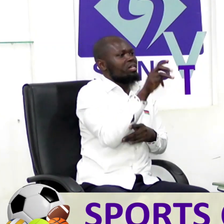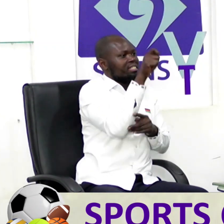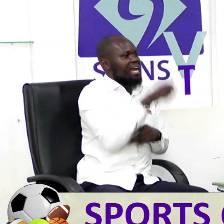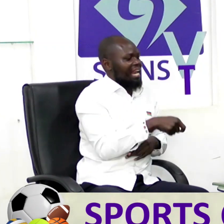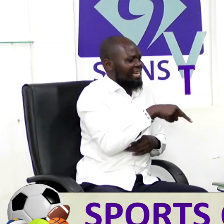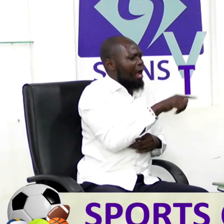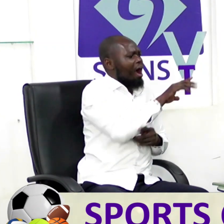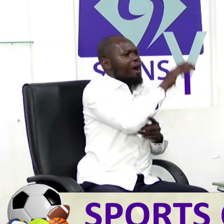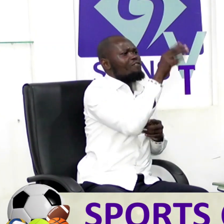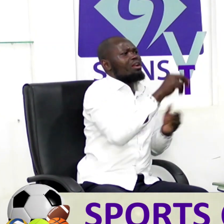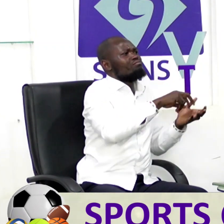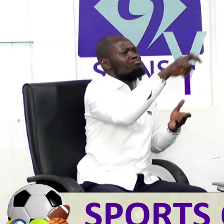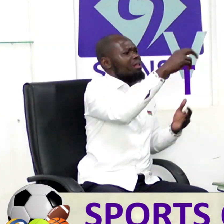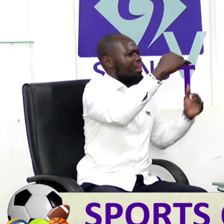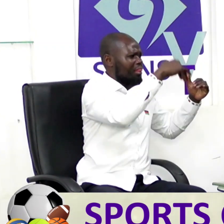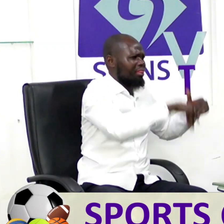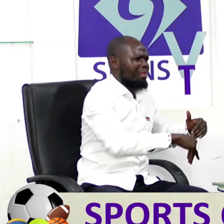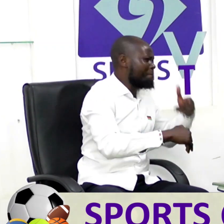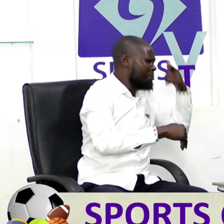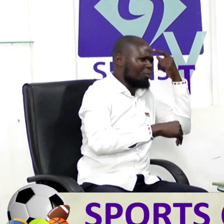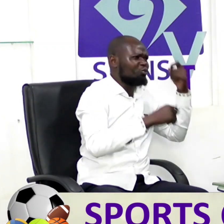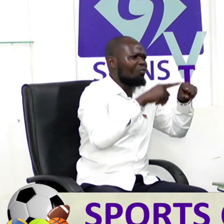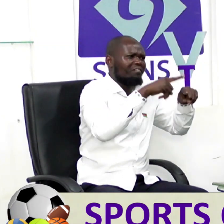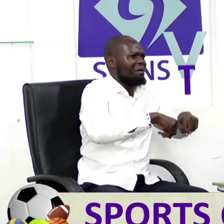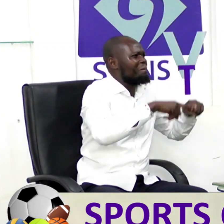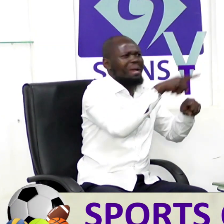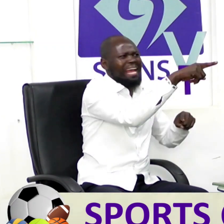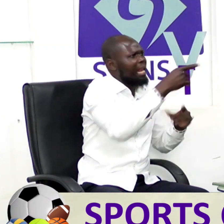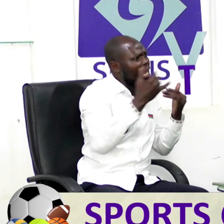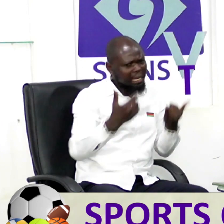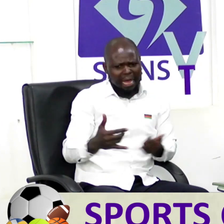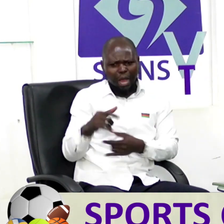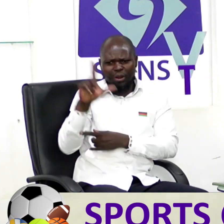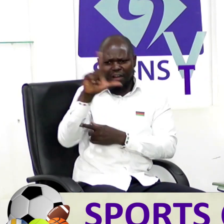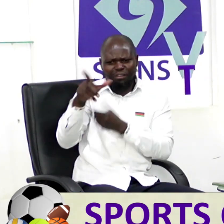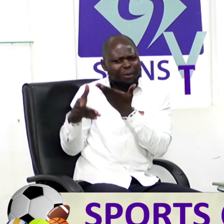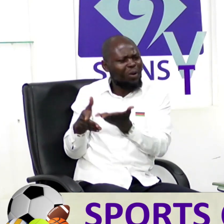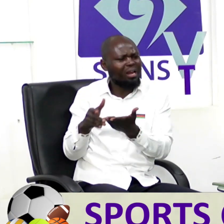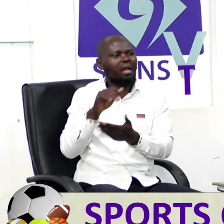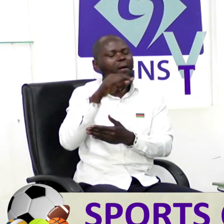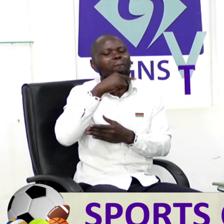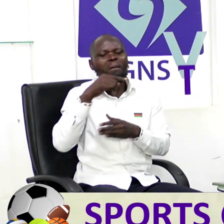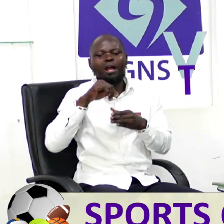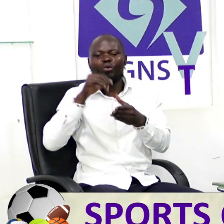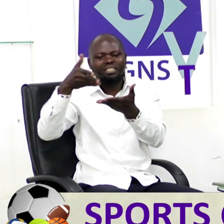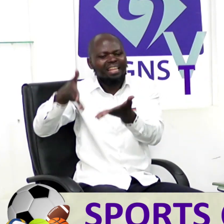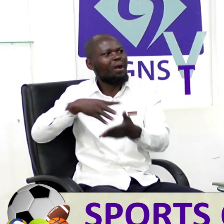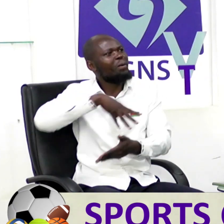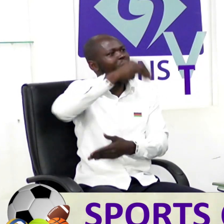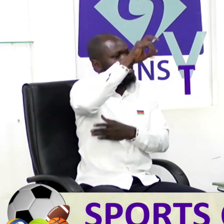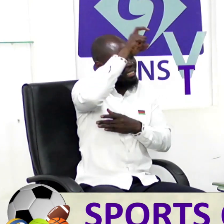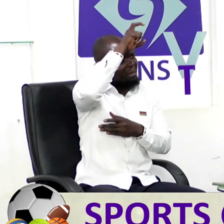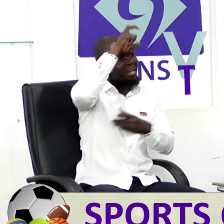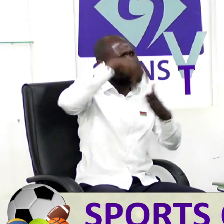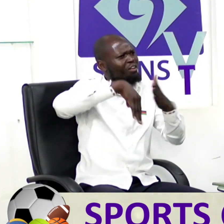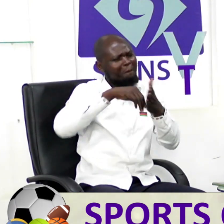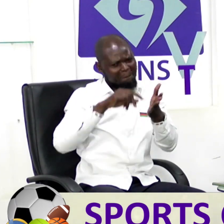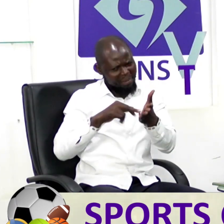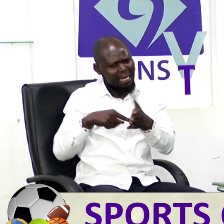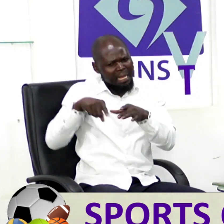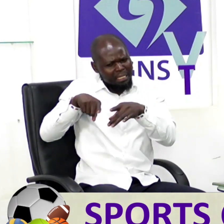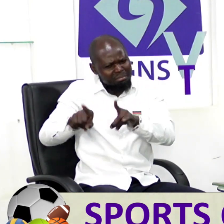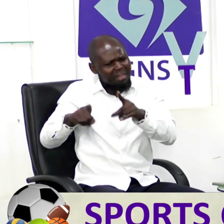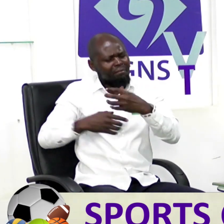winning. Salah has been representing Africa right now, but they are not really dependent on Salah, because even